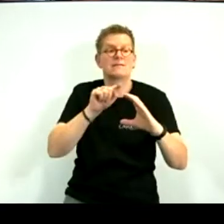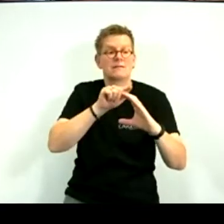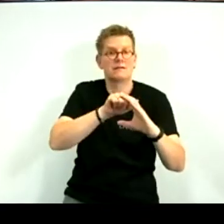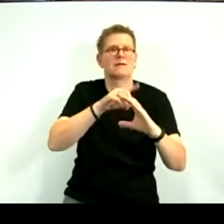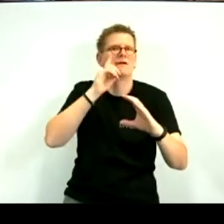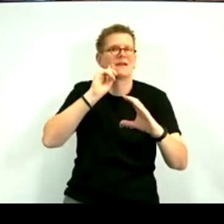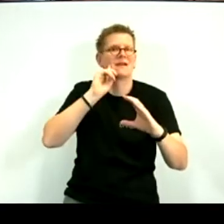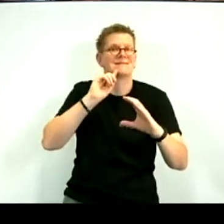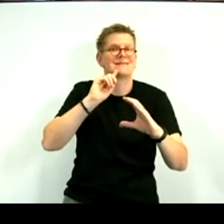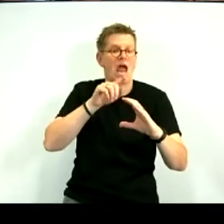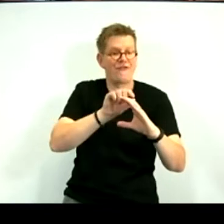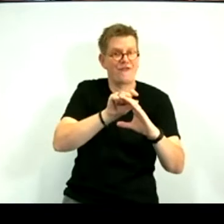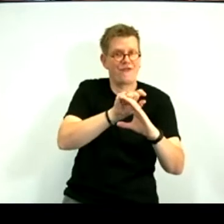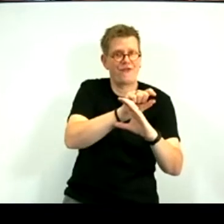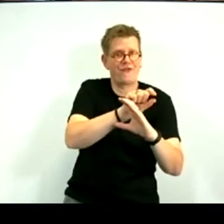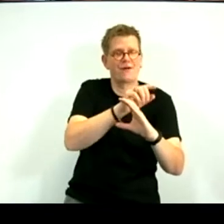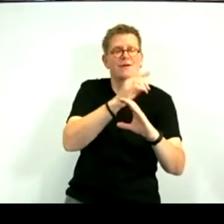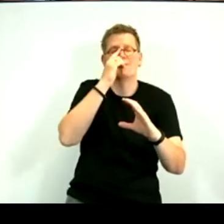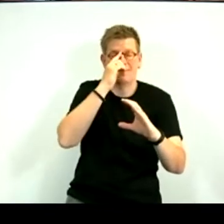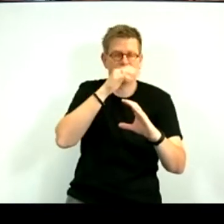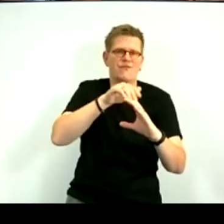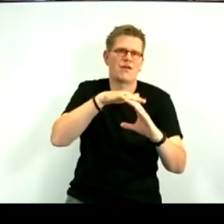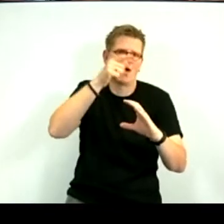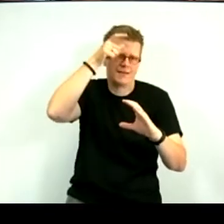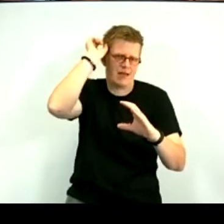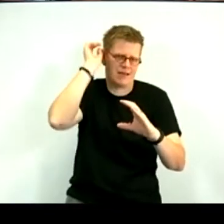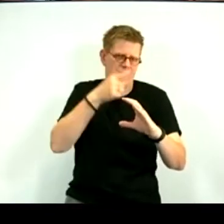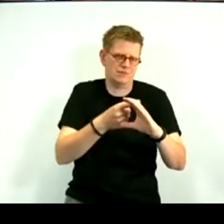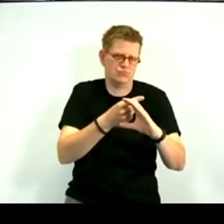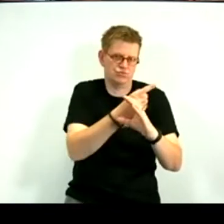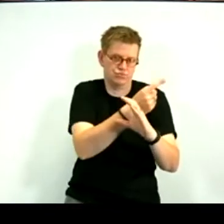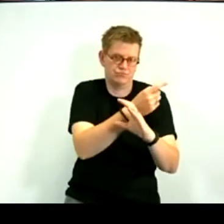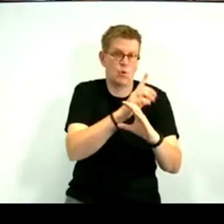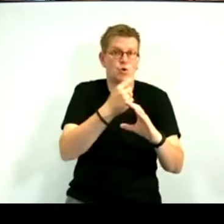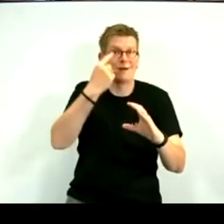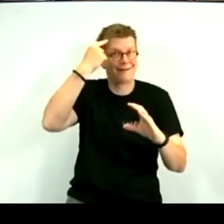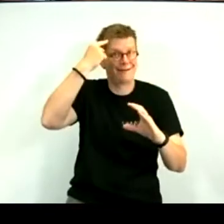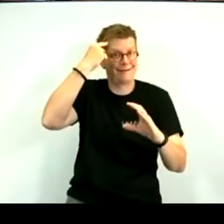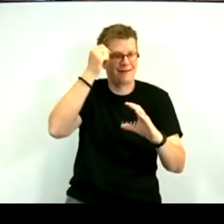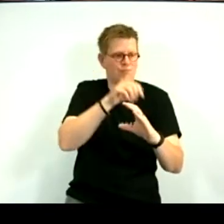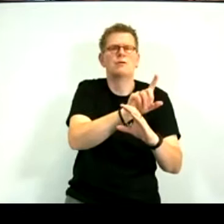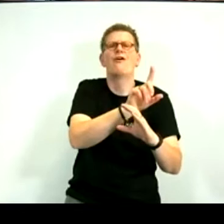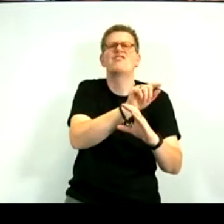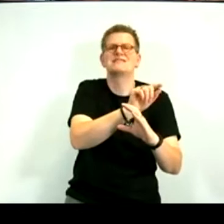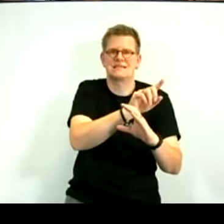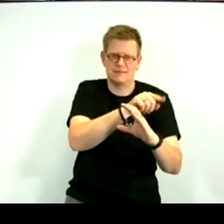interprets it. And in charge, there can be problems all the way through the eye, from the